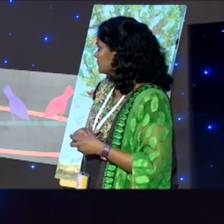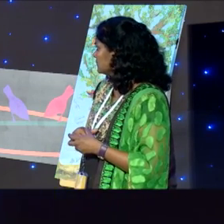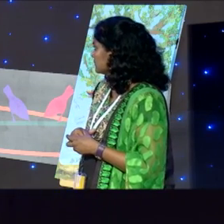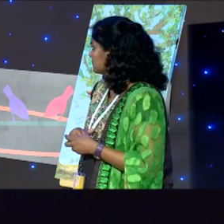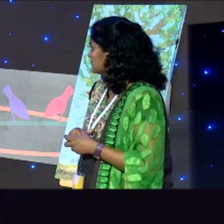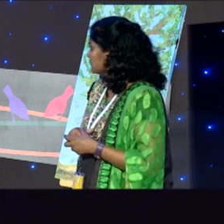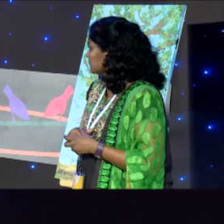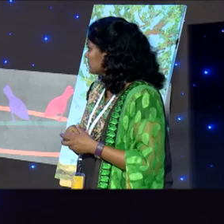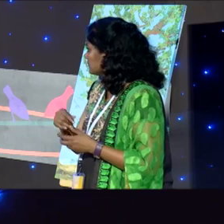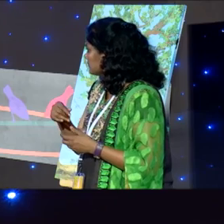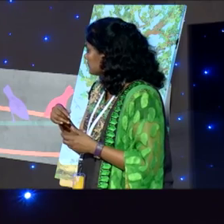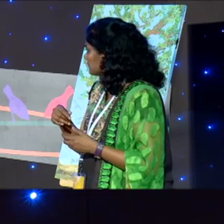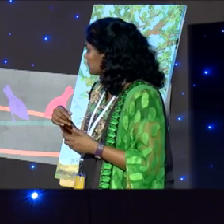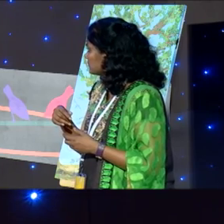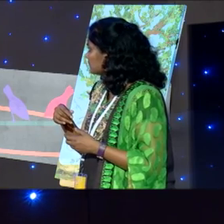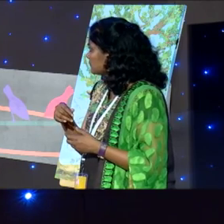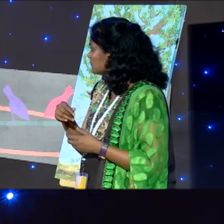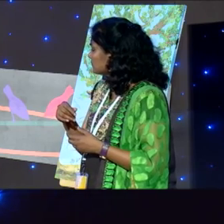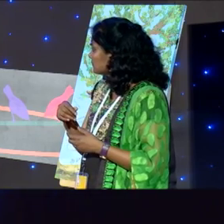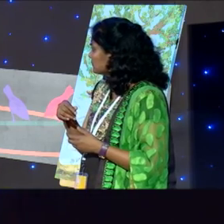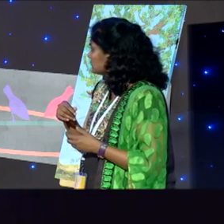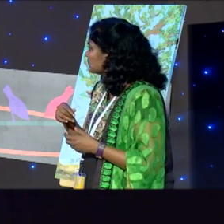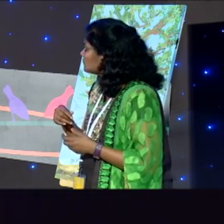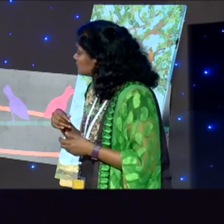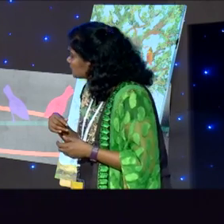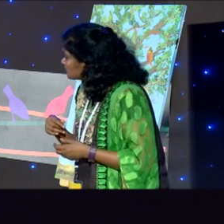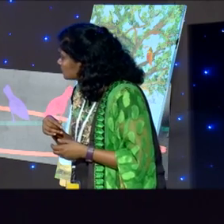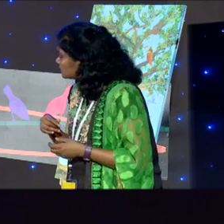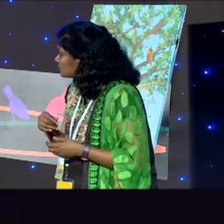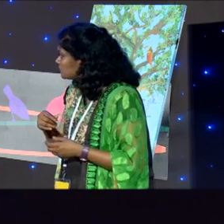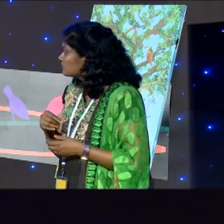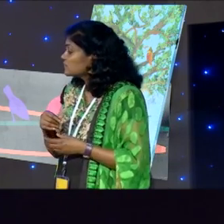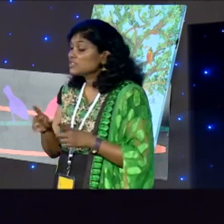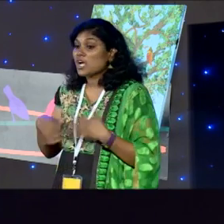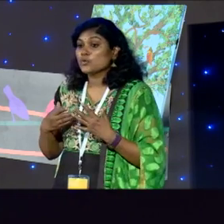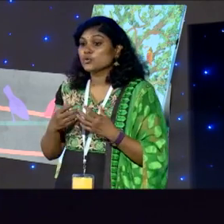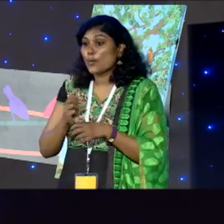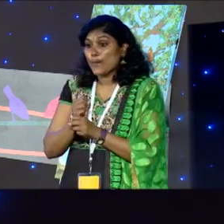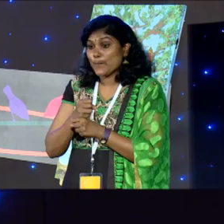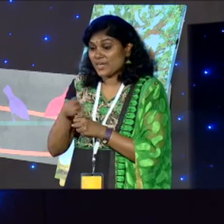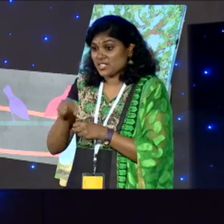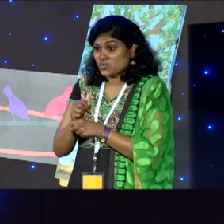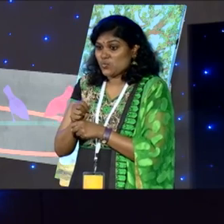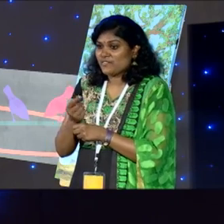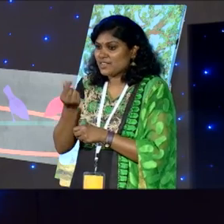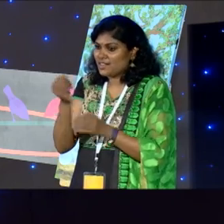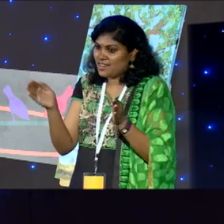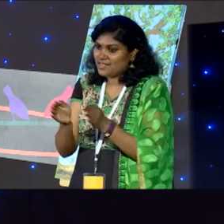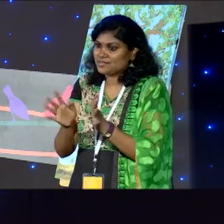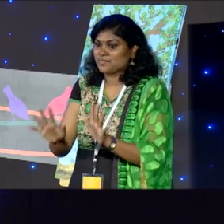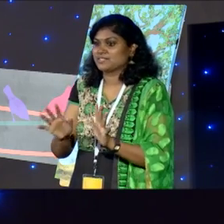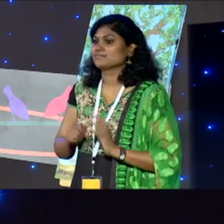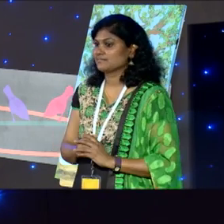So we plan on teaching them to make sanitary pads at a low cost and give it to them,